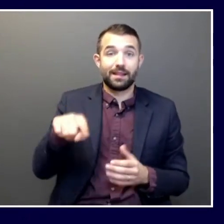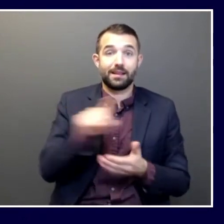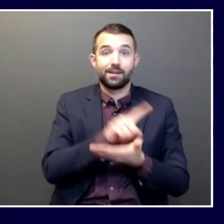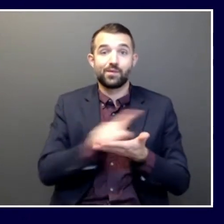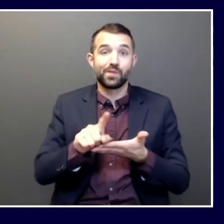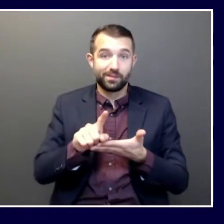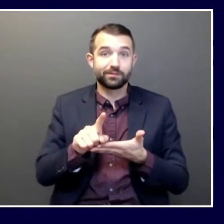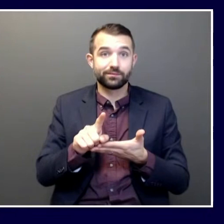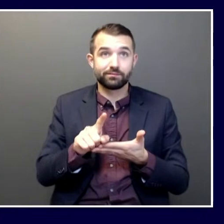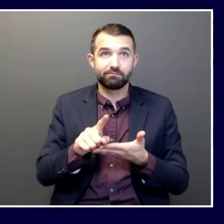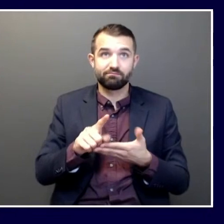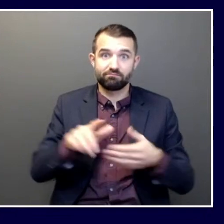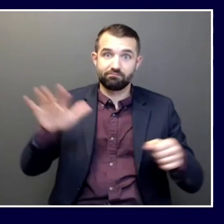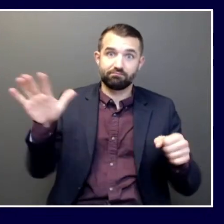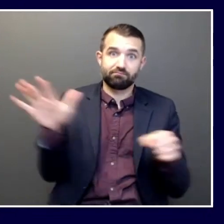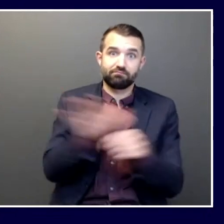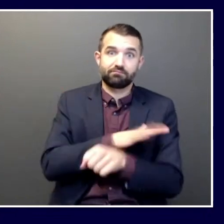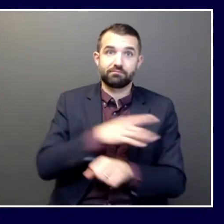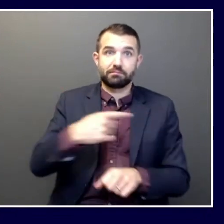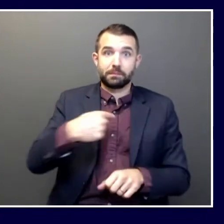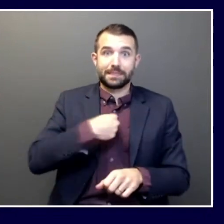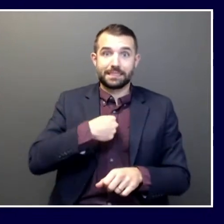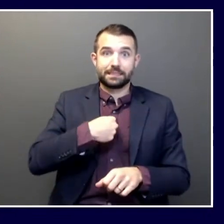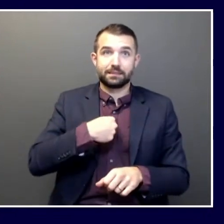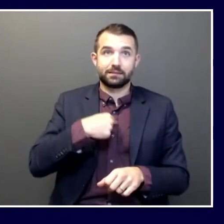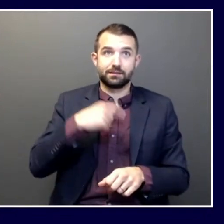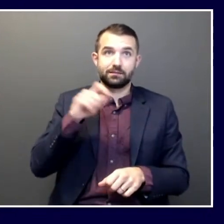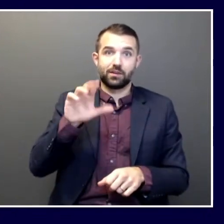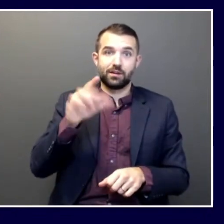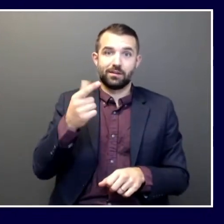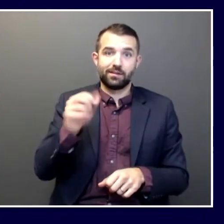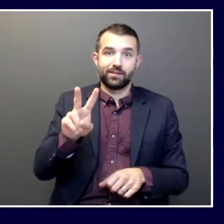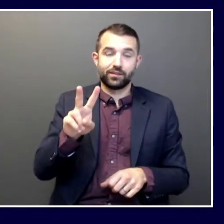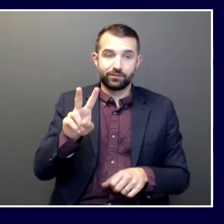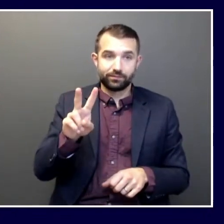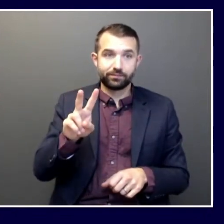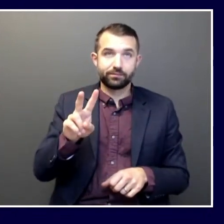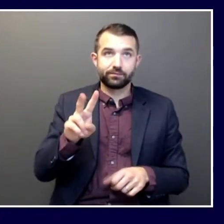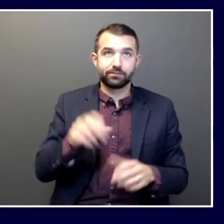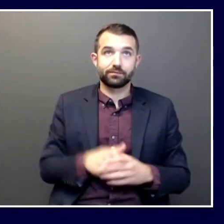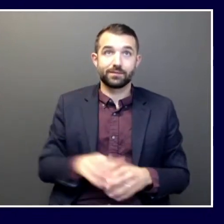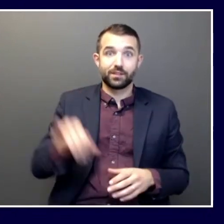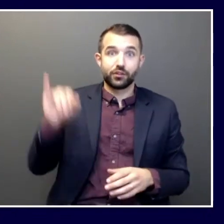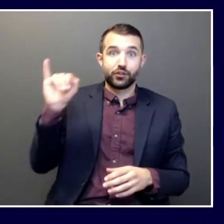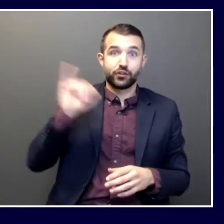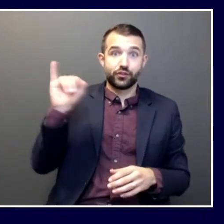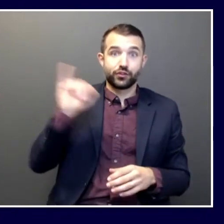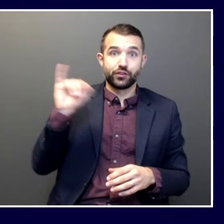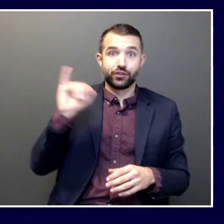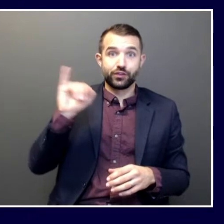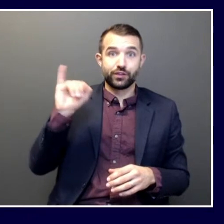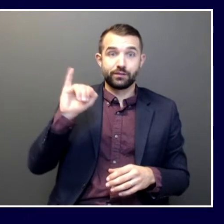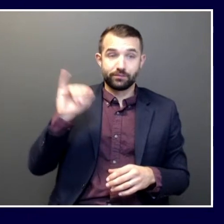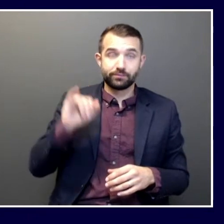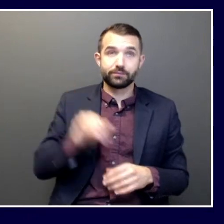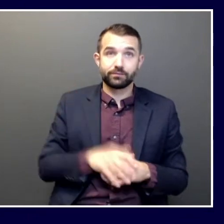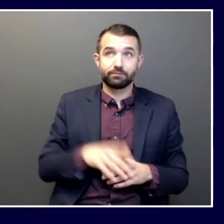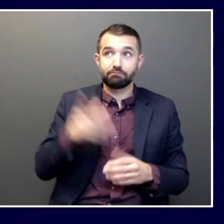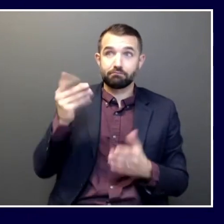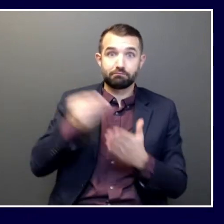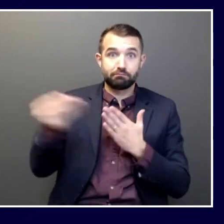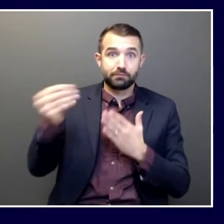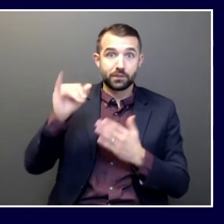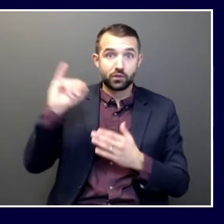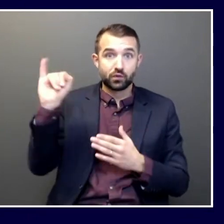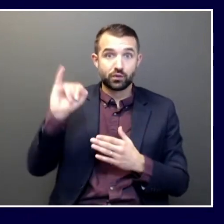Coverme.gov. For the first time, Maine is fully running its health insurance marketplace, where people who purchase insurance on their own